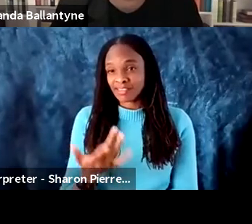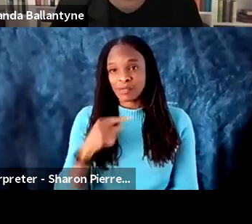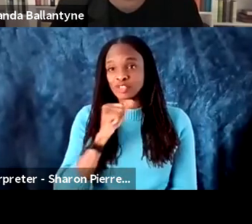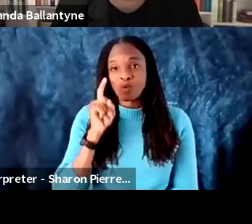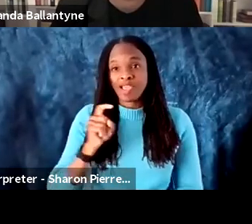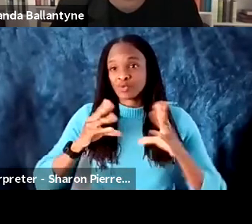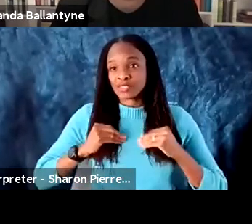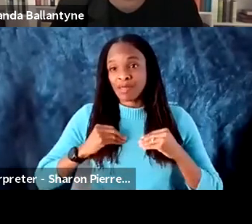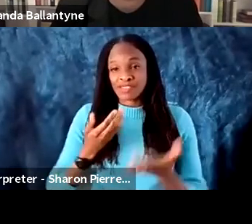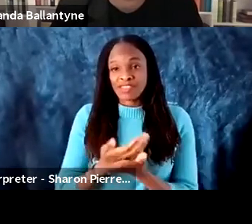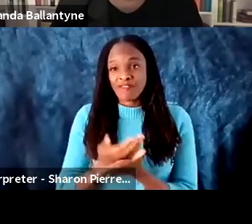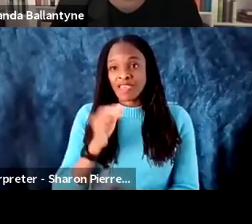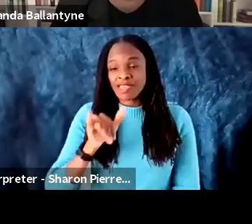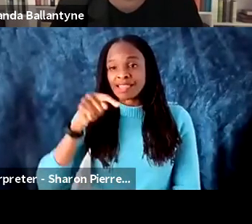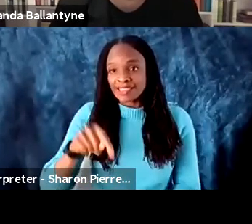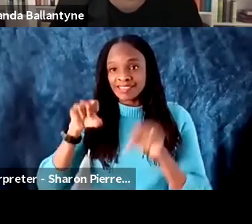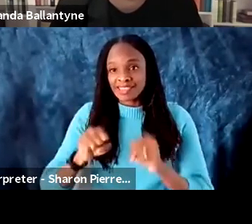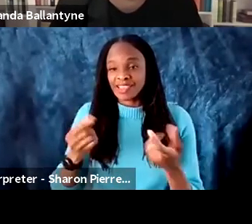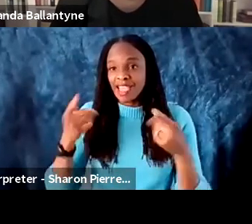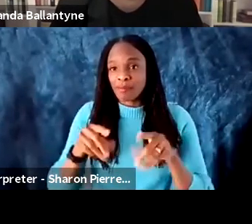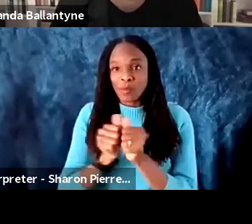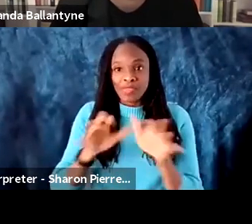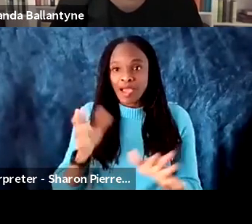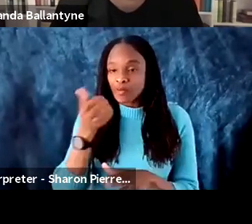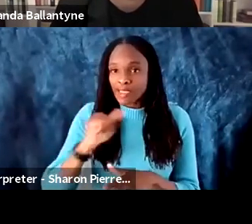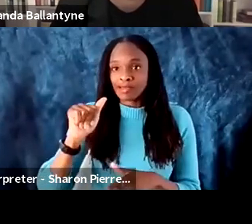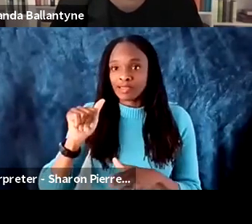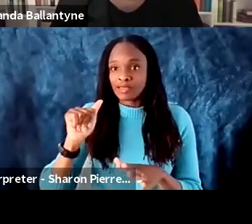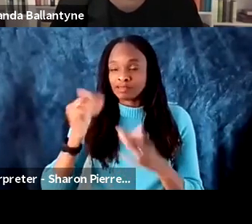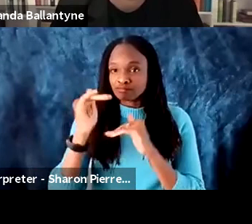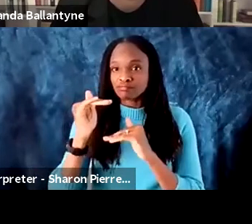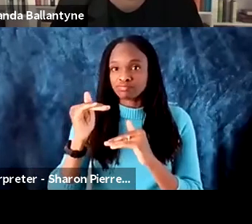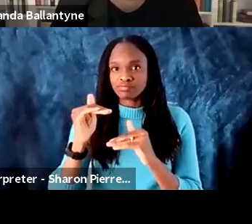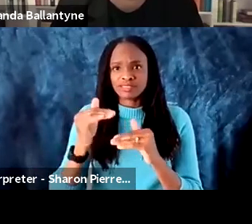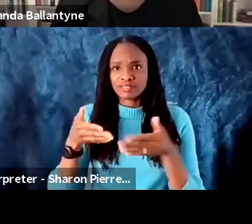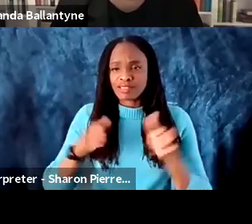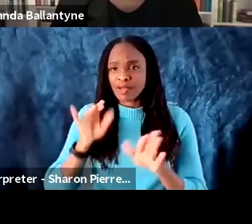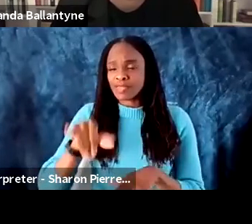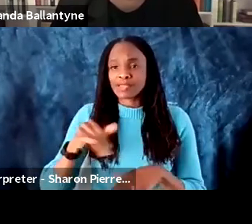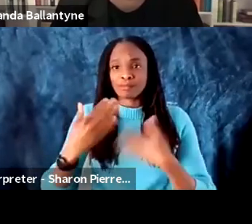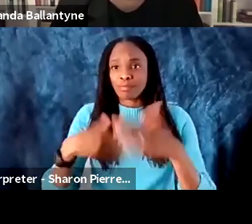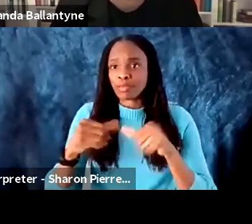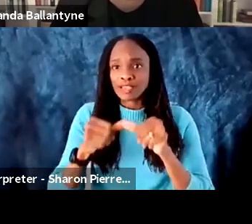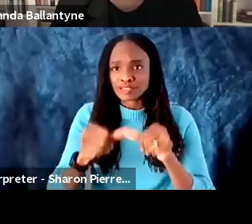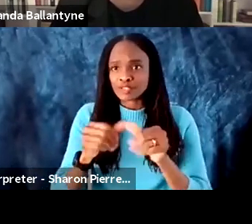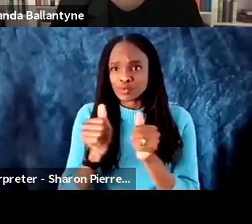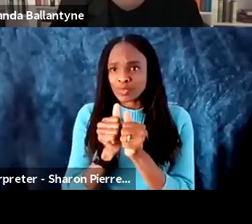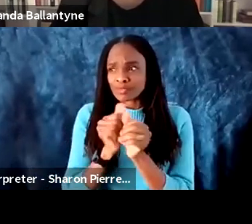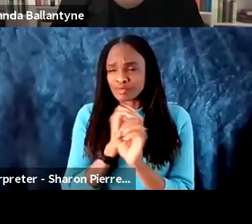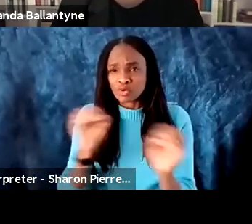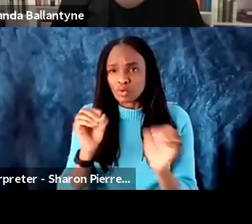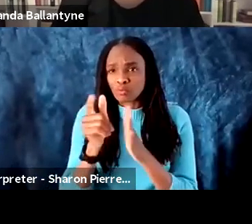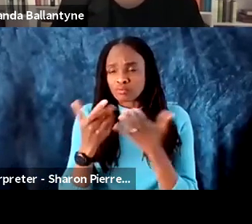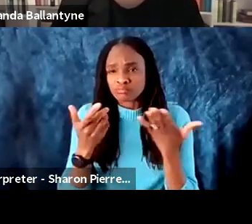the fact that this can happen without any kind of restrictions or just allow it to go on, completely unfettered. One important piece that we